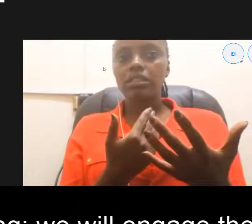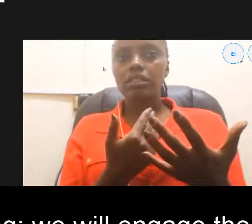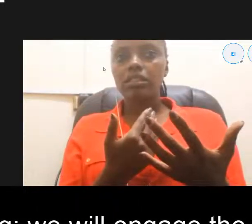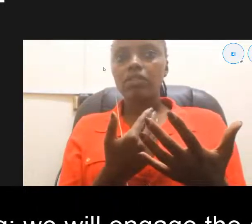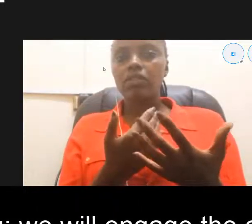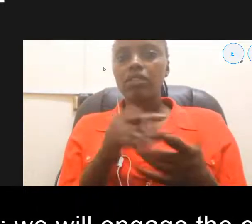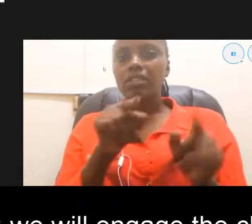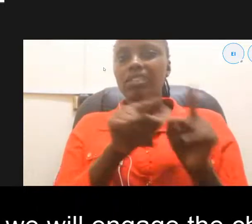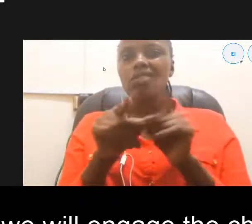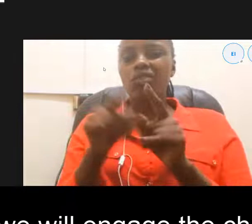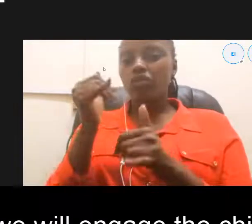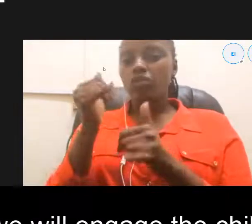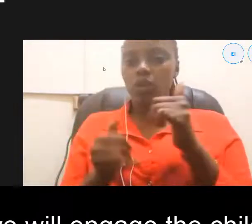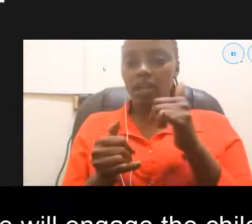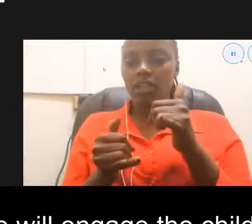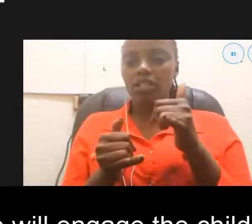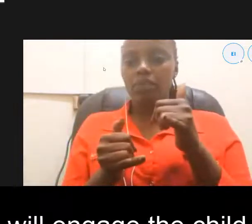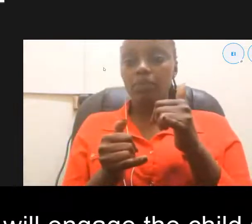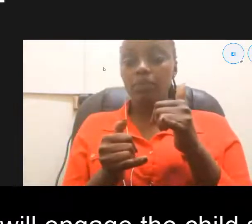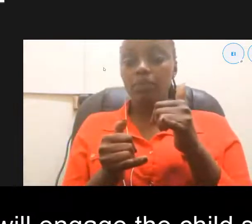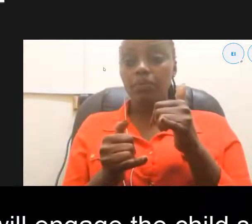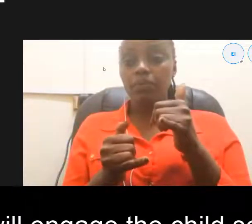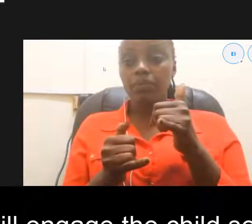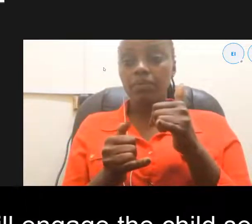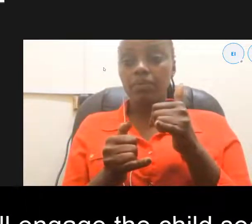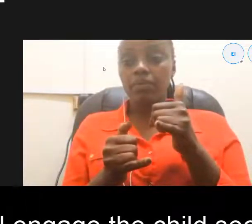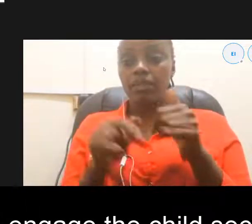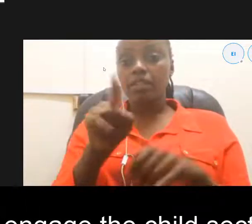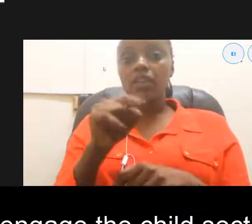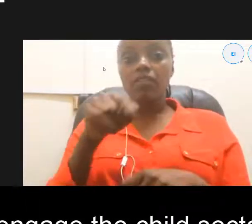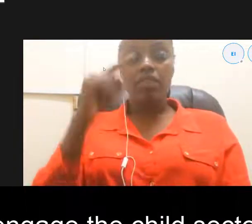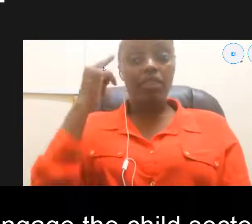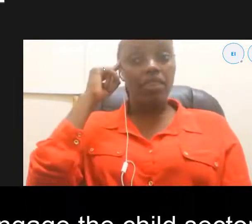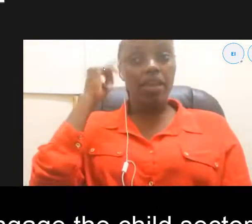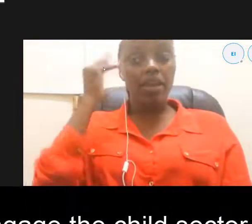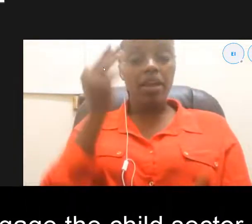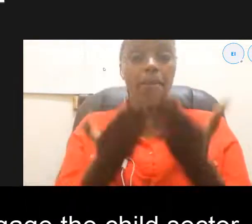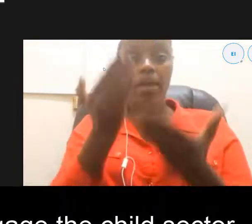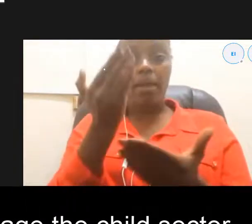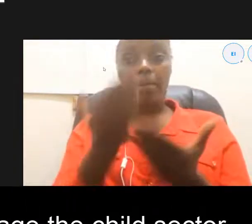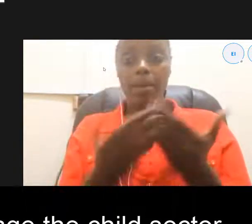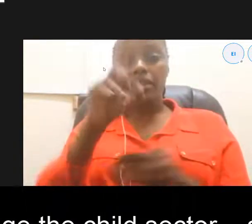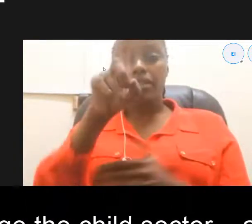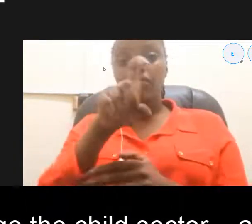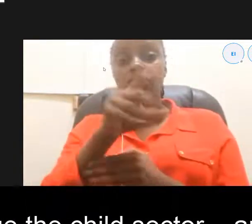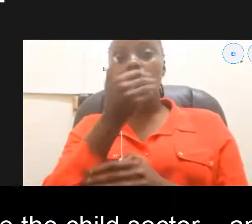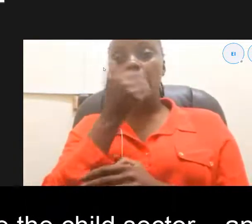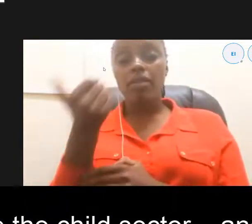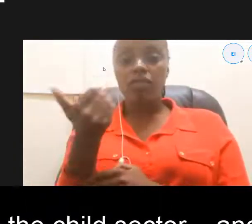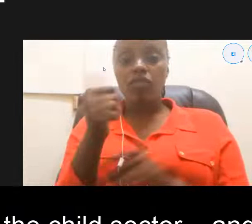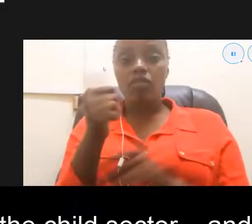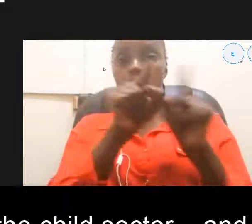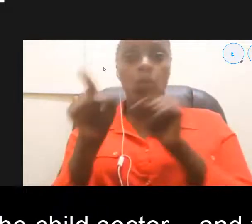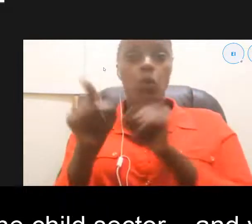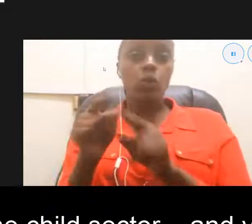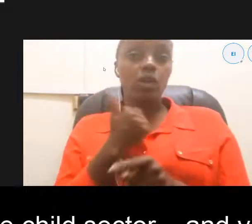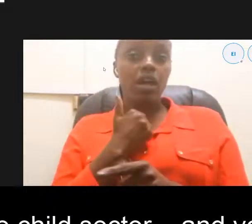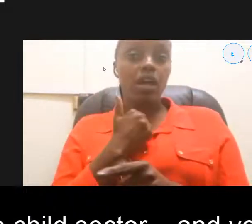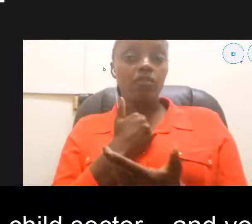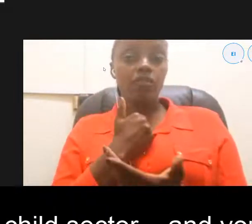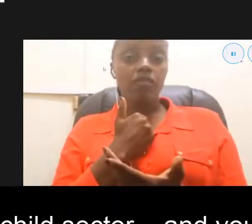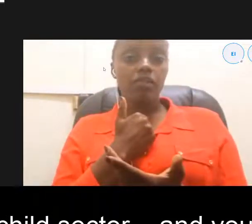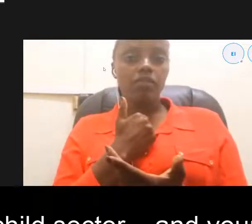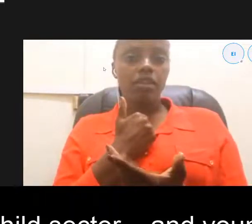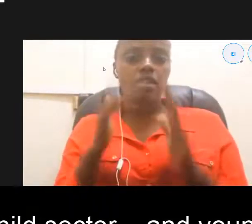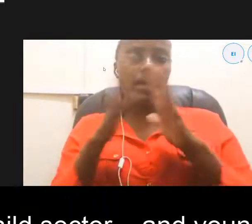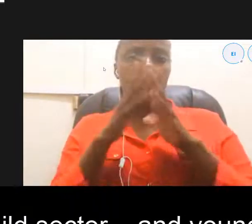also in what he think maybe it should be better if we should also have the big